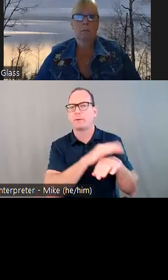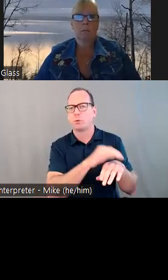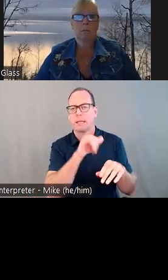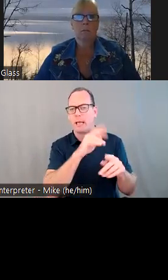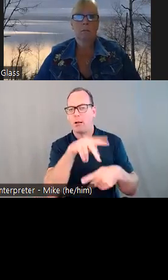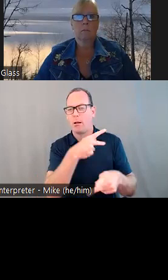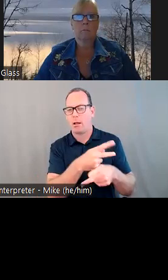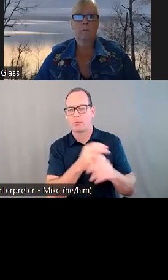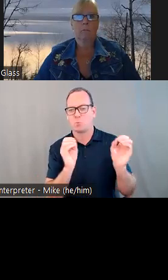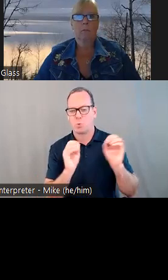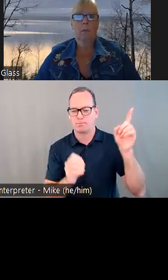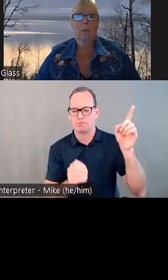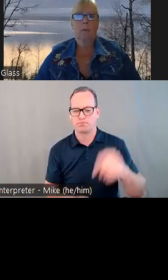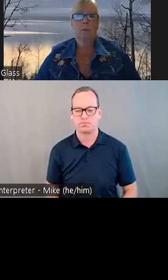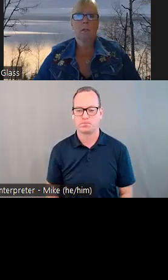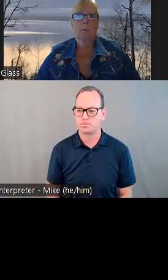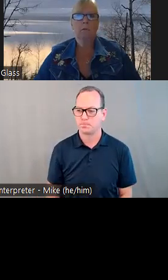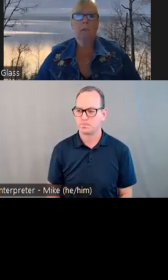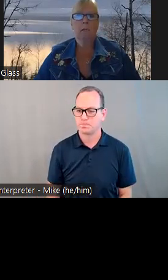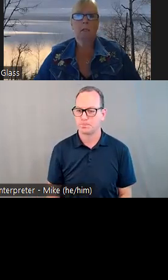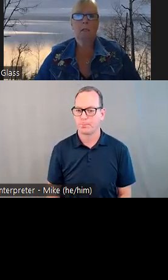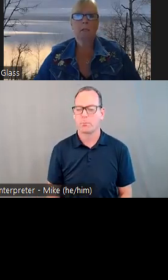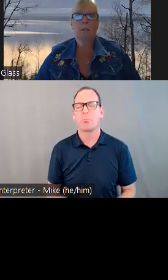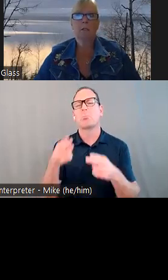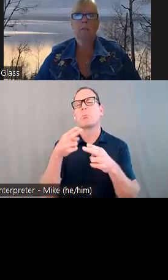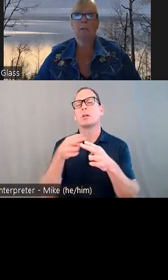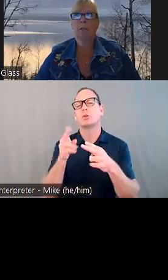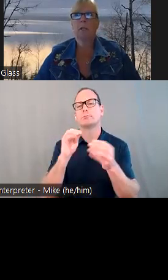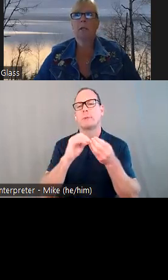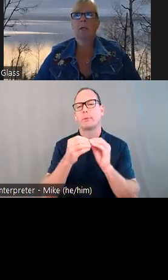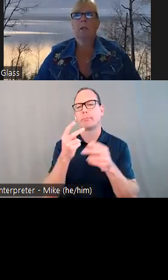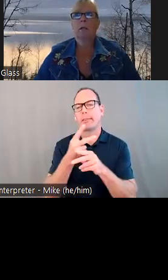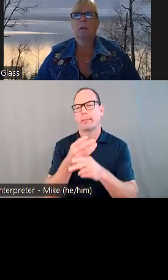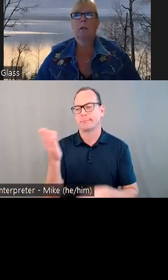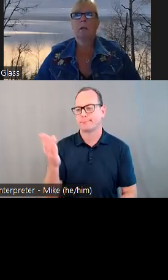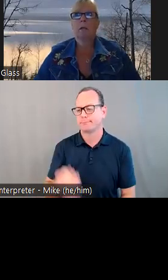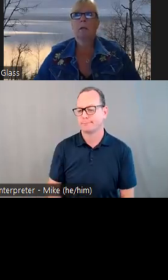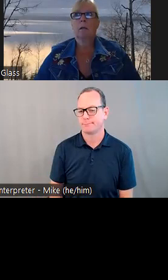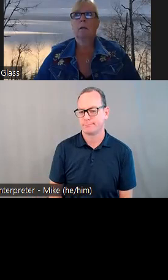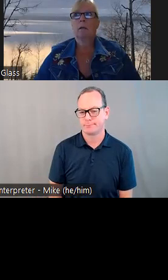Just a couple of little calculations here briefly.